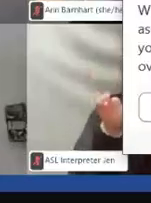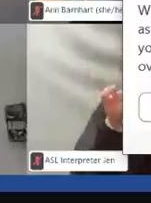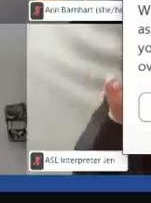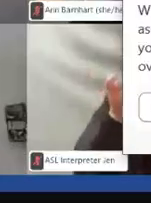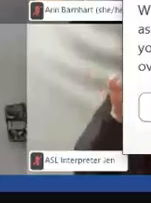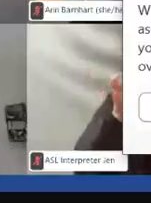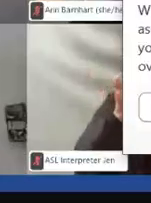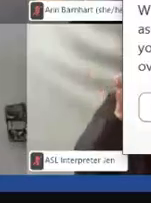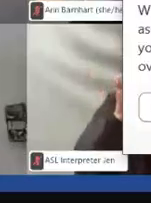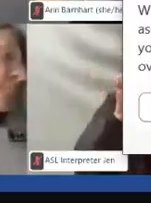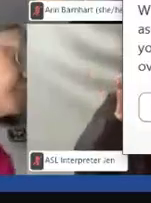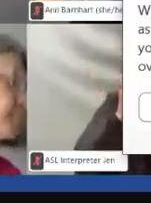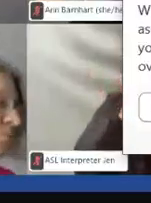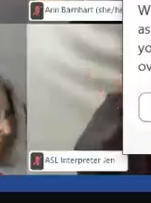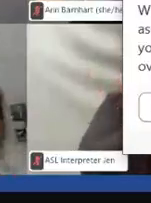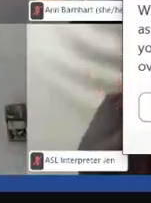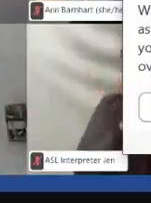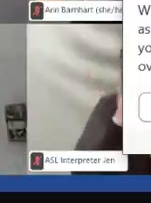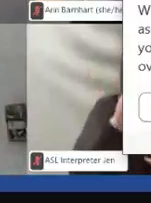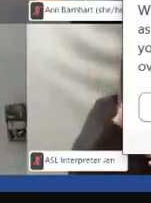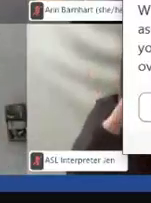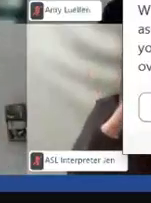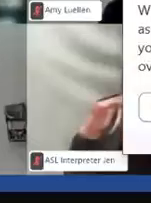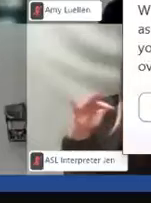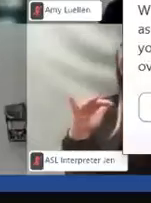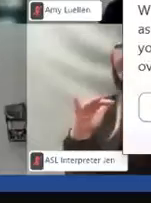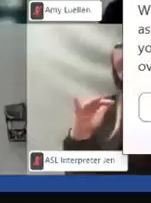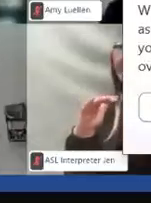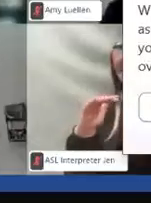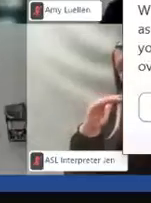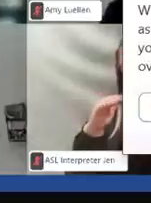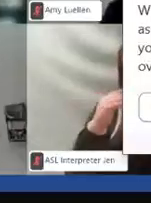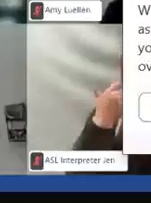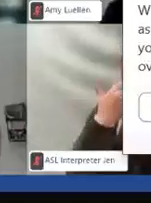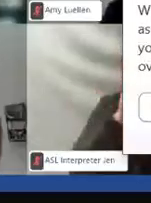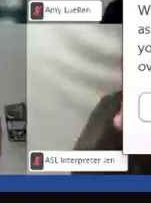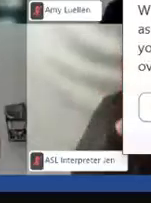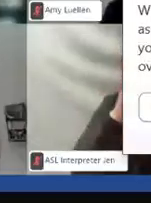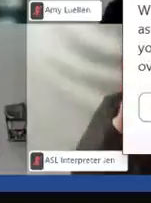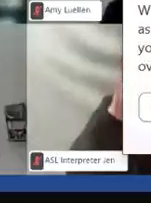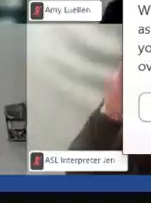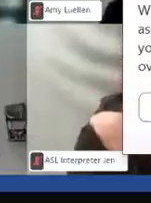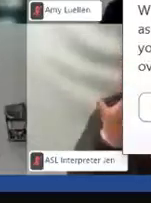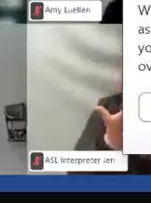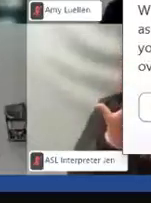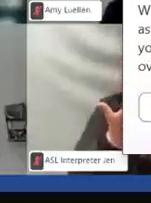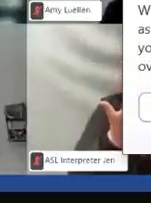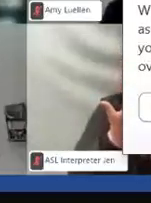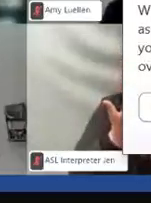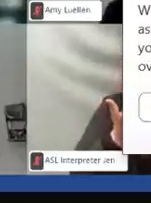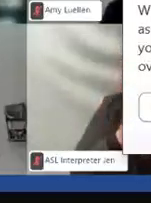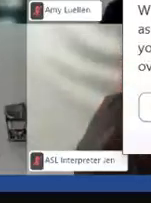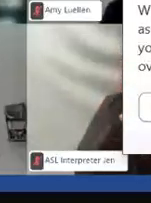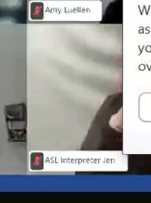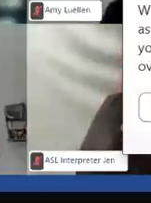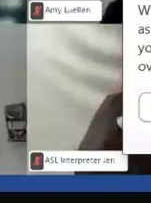those with, you know, across the board. So that's where we were trying to make sure we were hitting those types